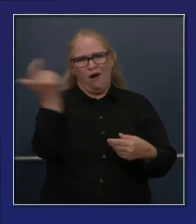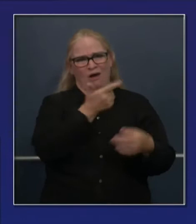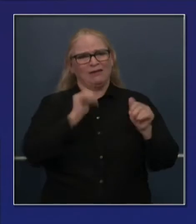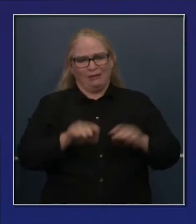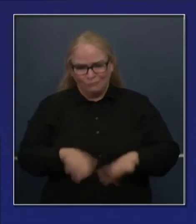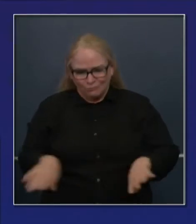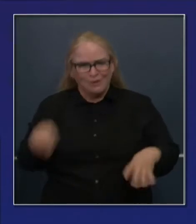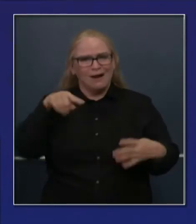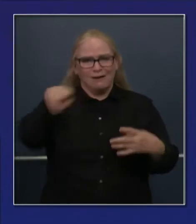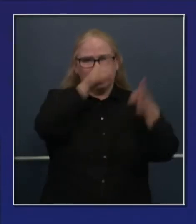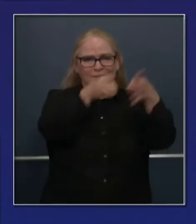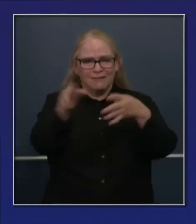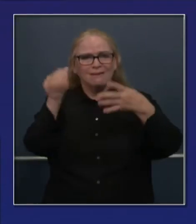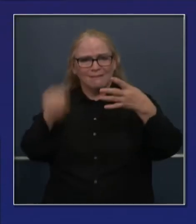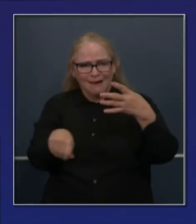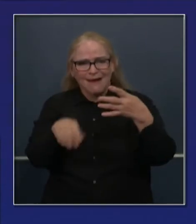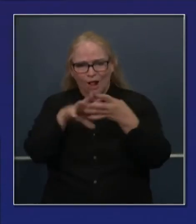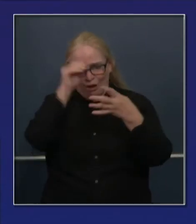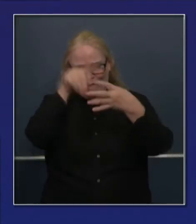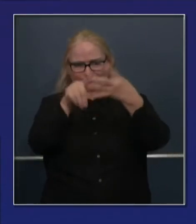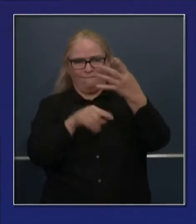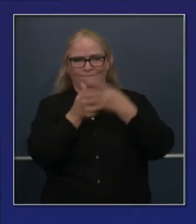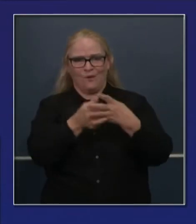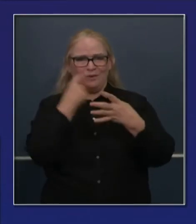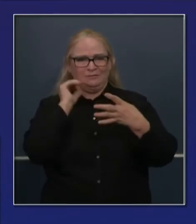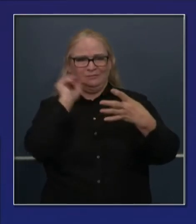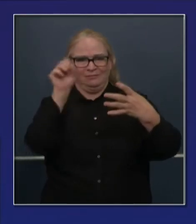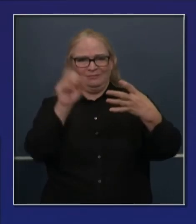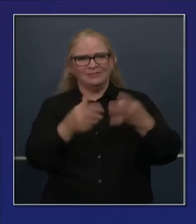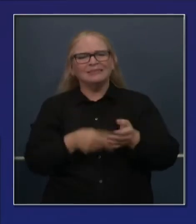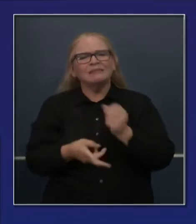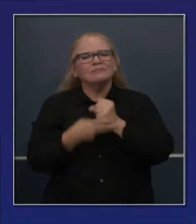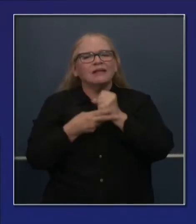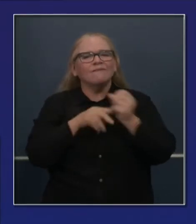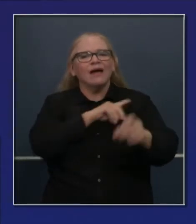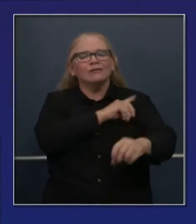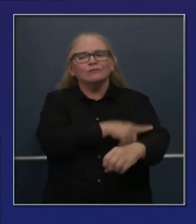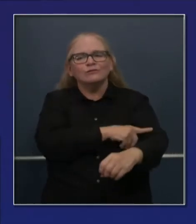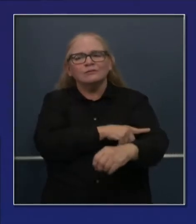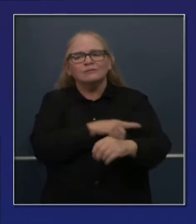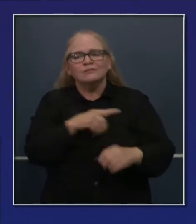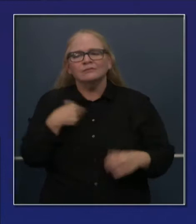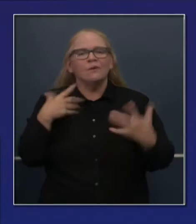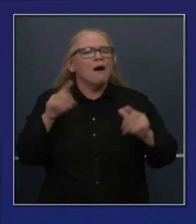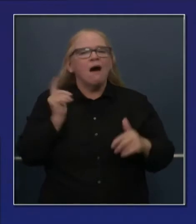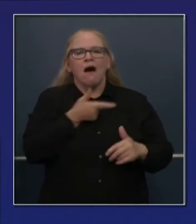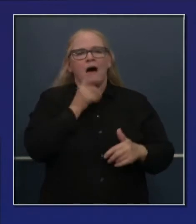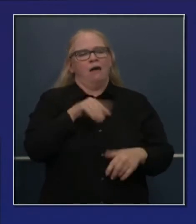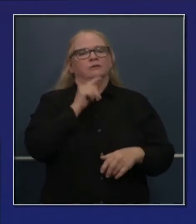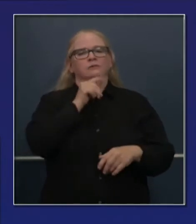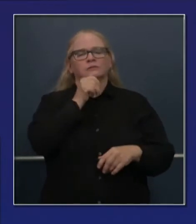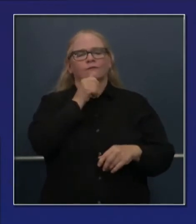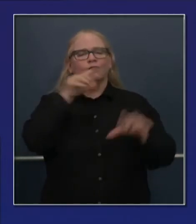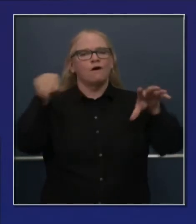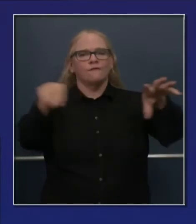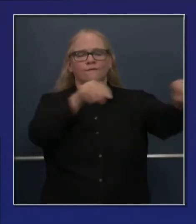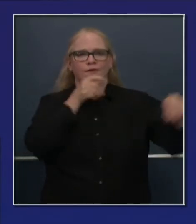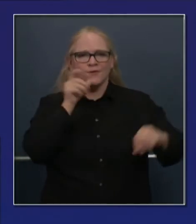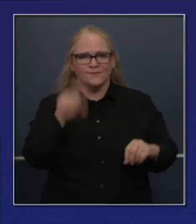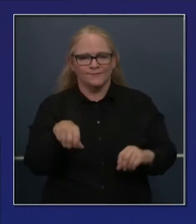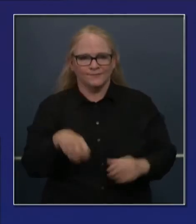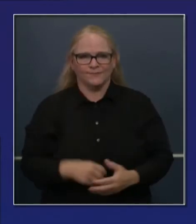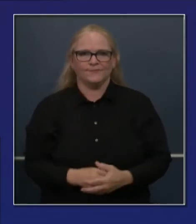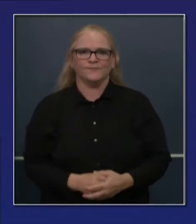us conserve energy and help us through this very challenging period of time. Let me now turn to